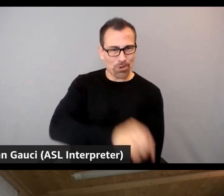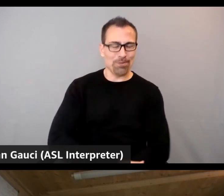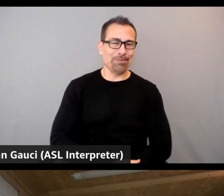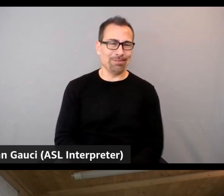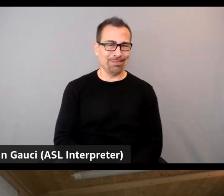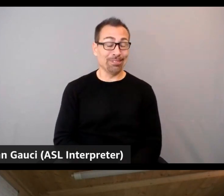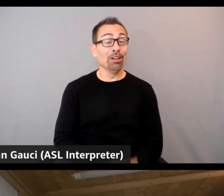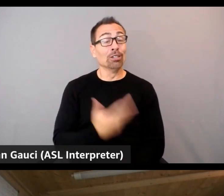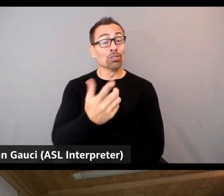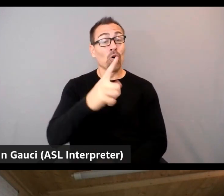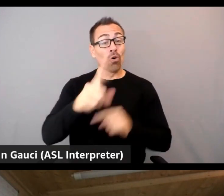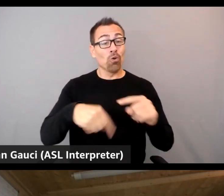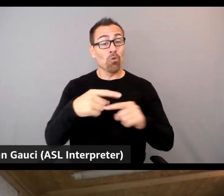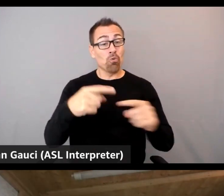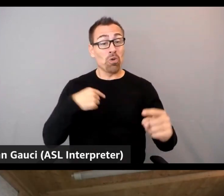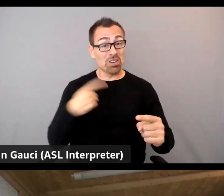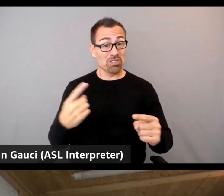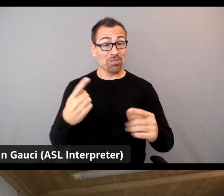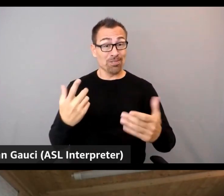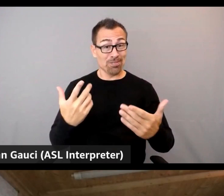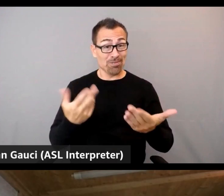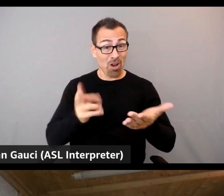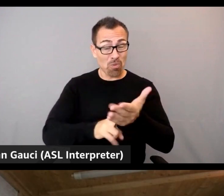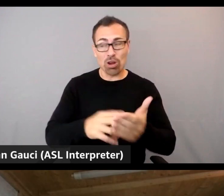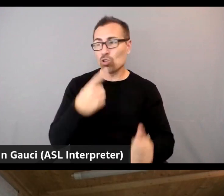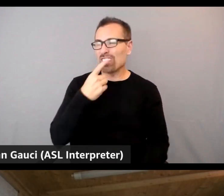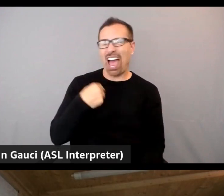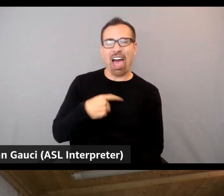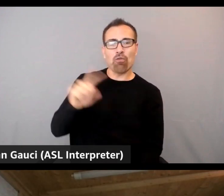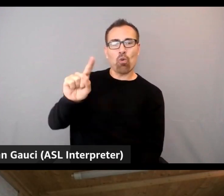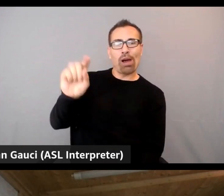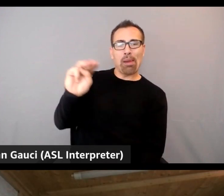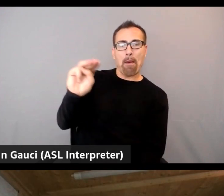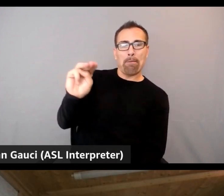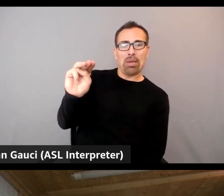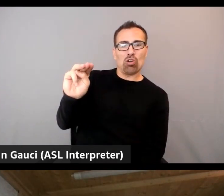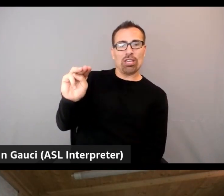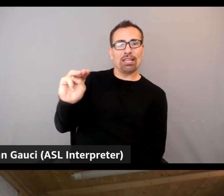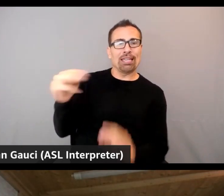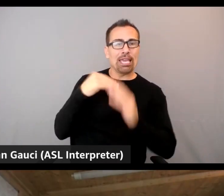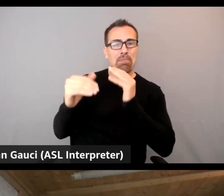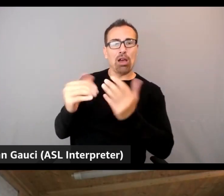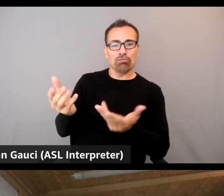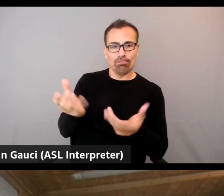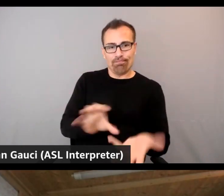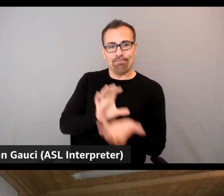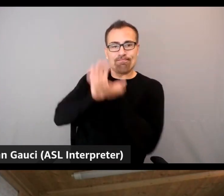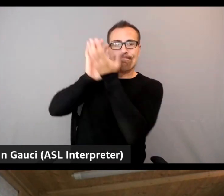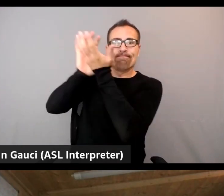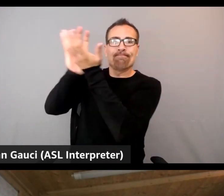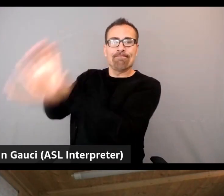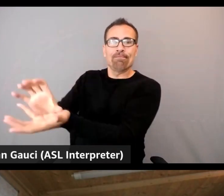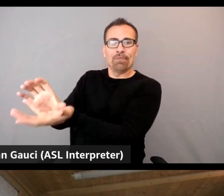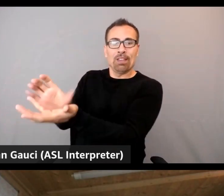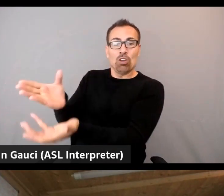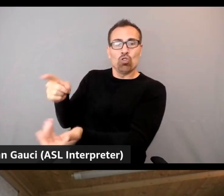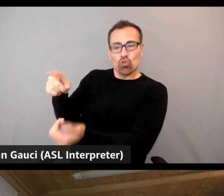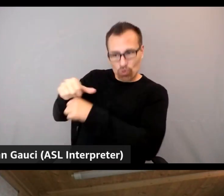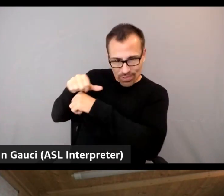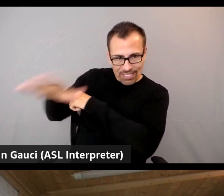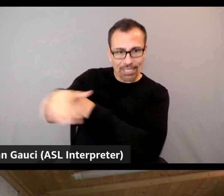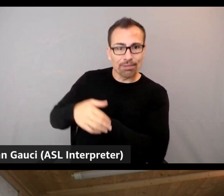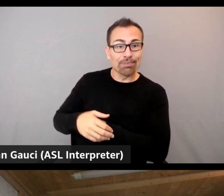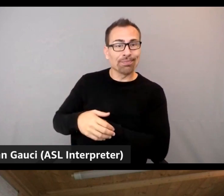when you onboard and you'd say, here's 1 million emails, go and send them. What dedicated IPs managed